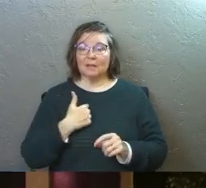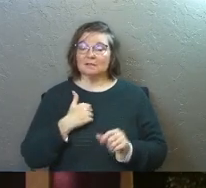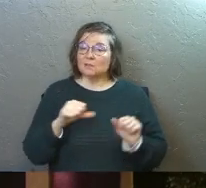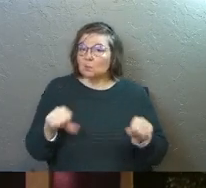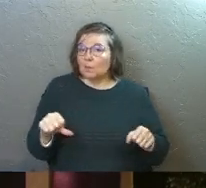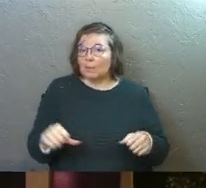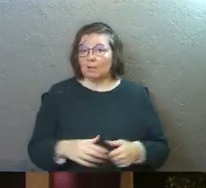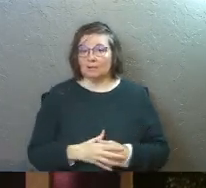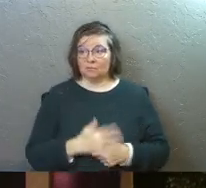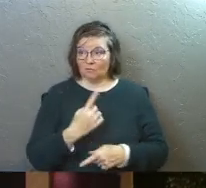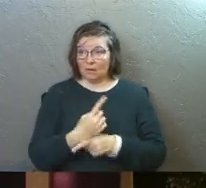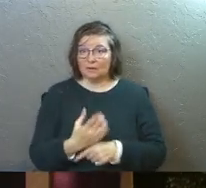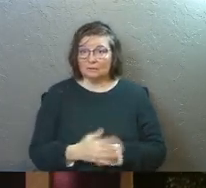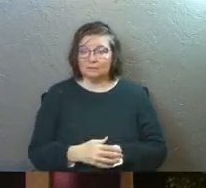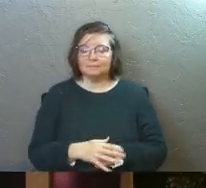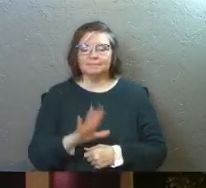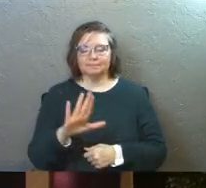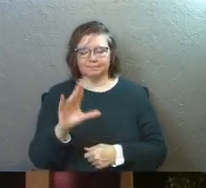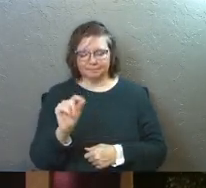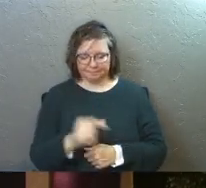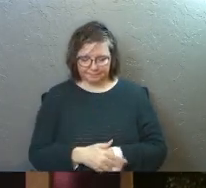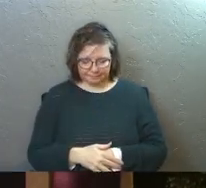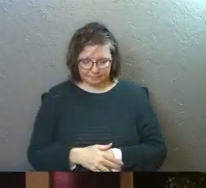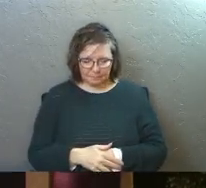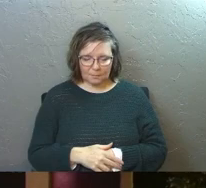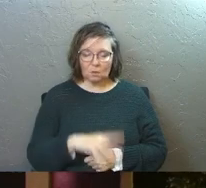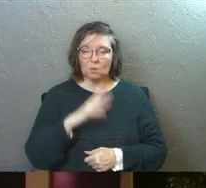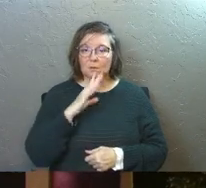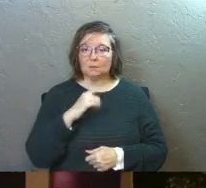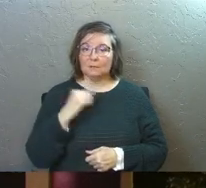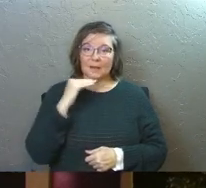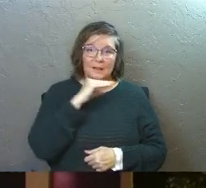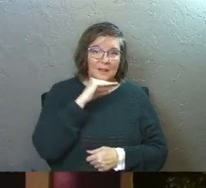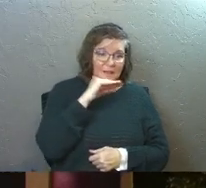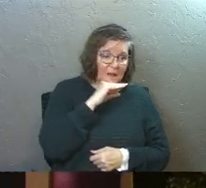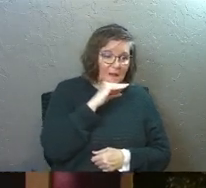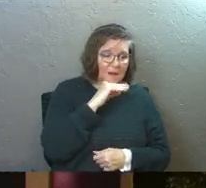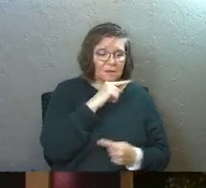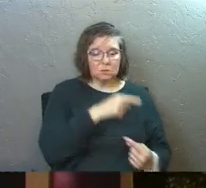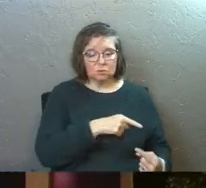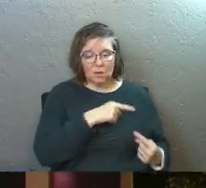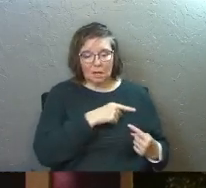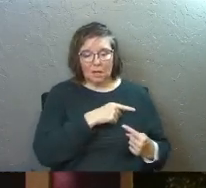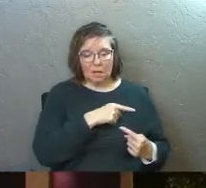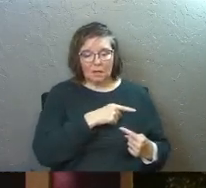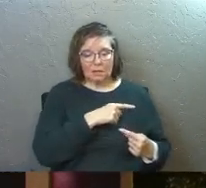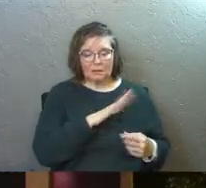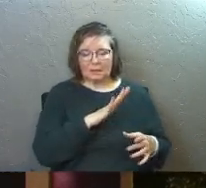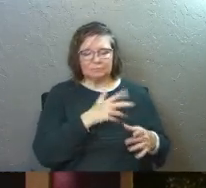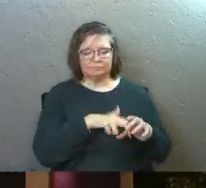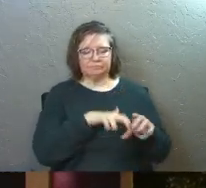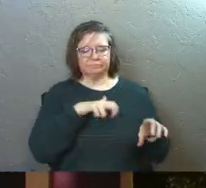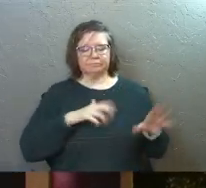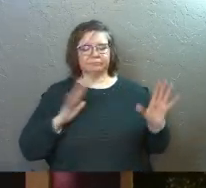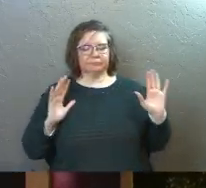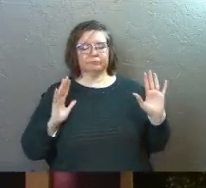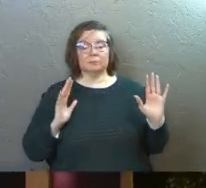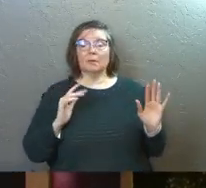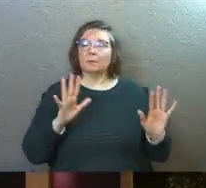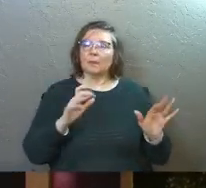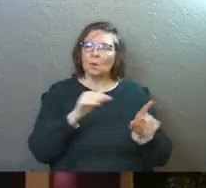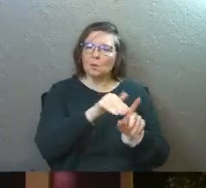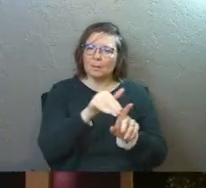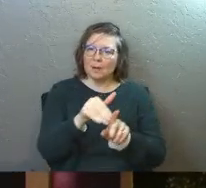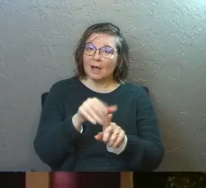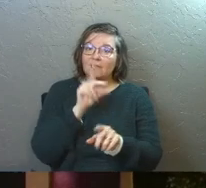is doable, right? So here's what I'm gonna do. We talked about the lies and the struggles and what keeps us from being able to stay in it, but I